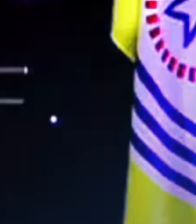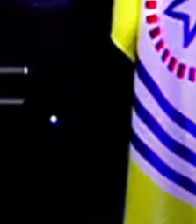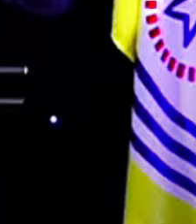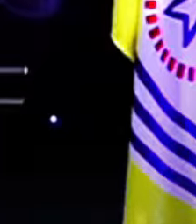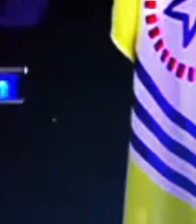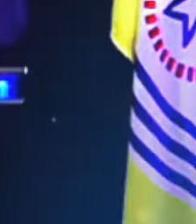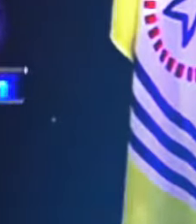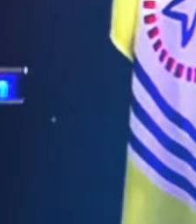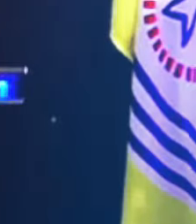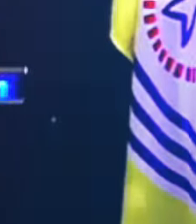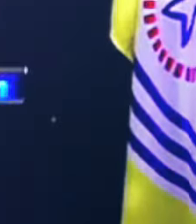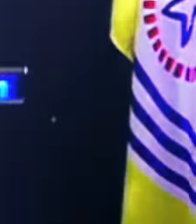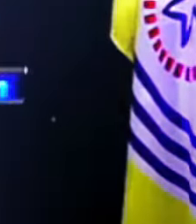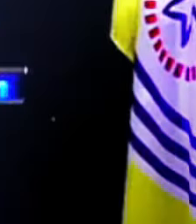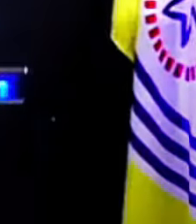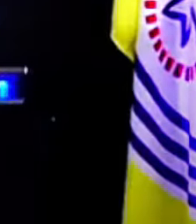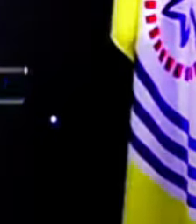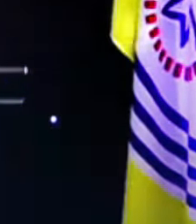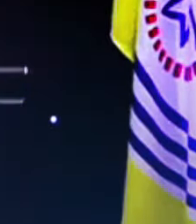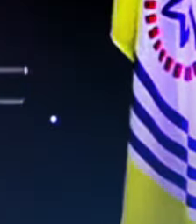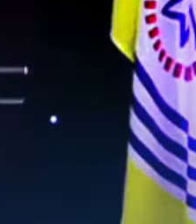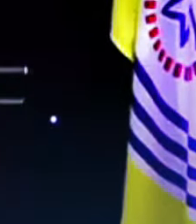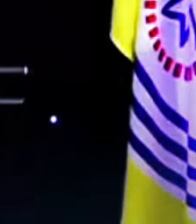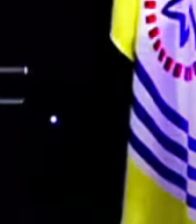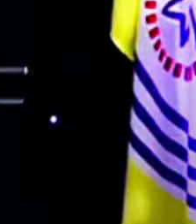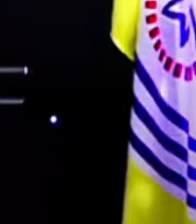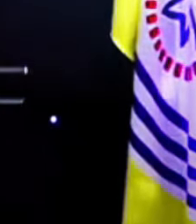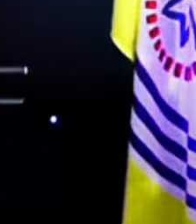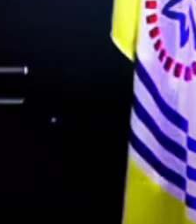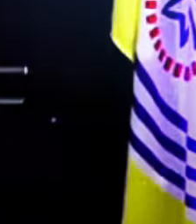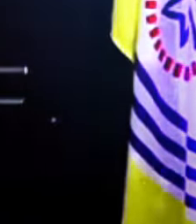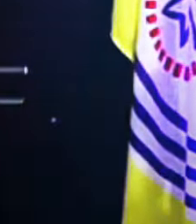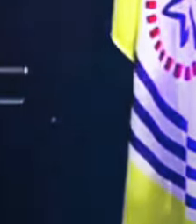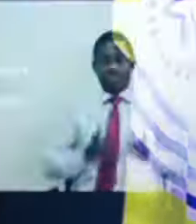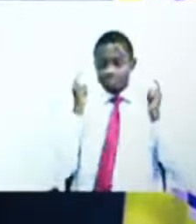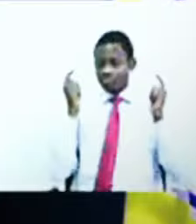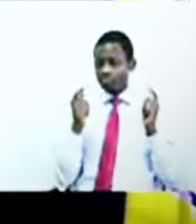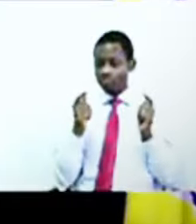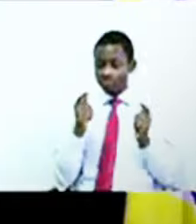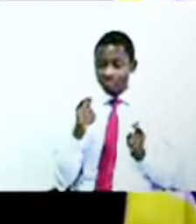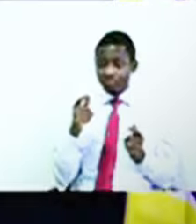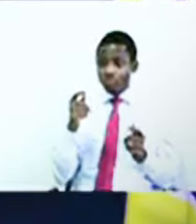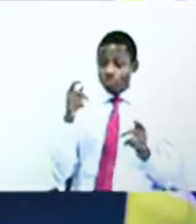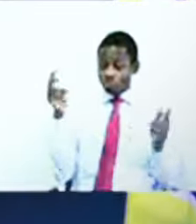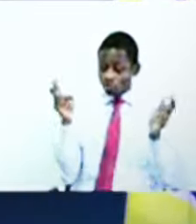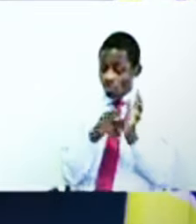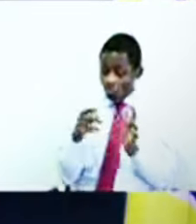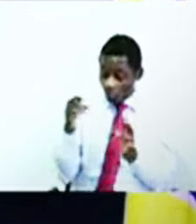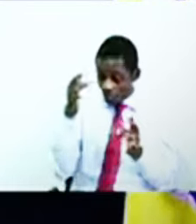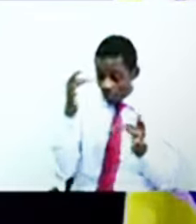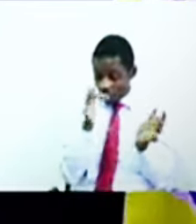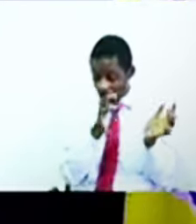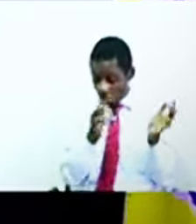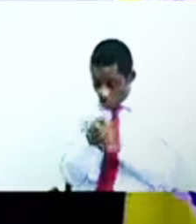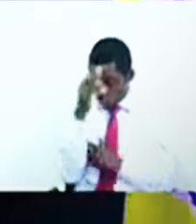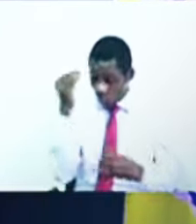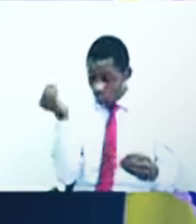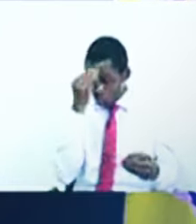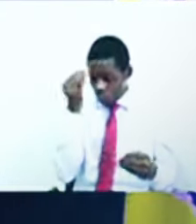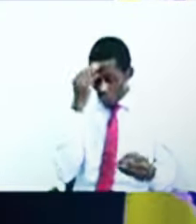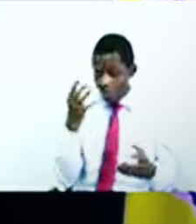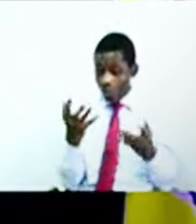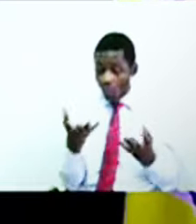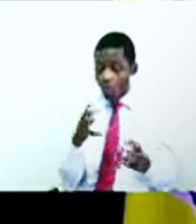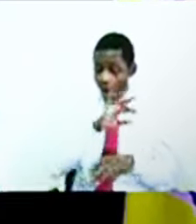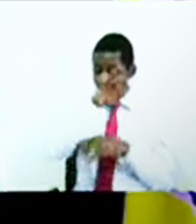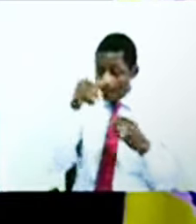the eternal life in his son very clear so that no generation is confused. So he confirmed it on oath. In the chemo dun